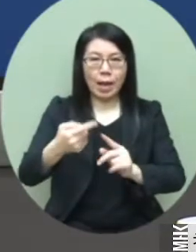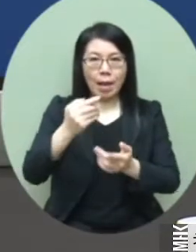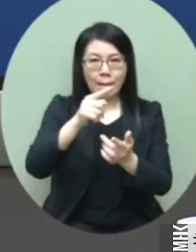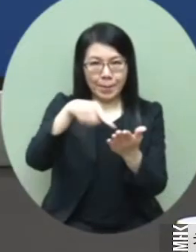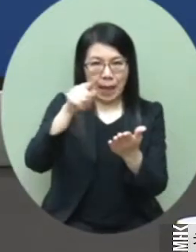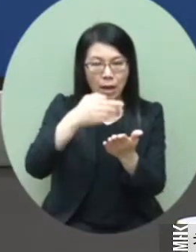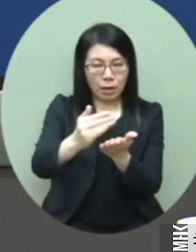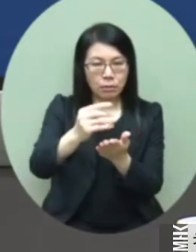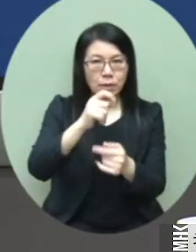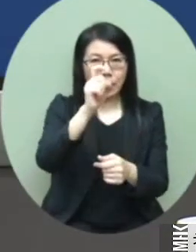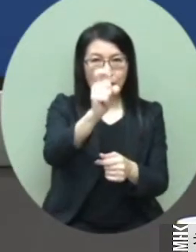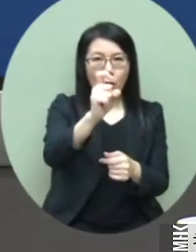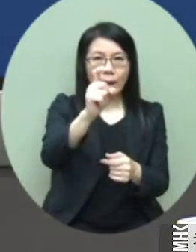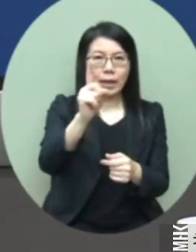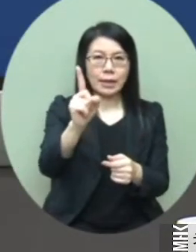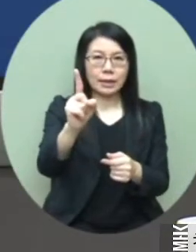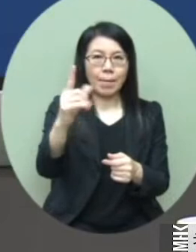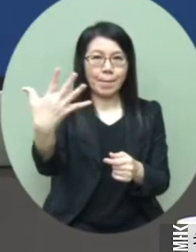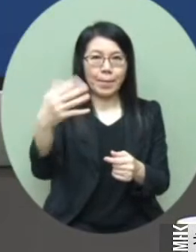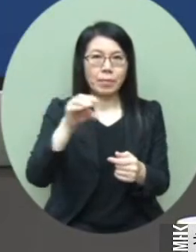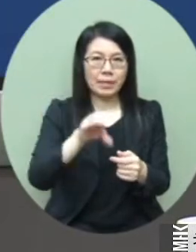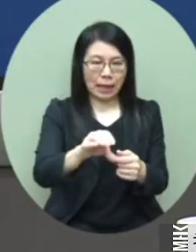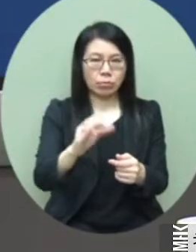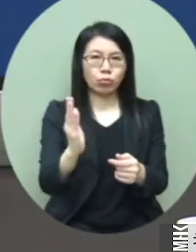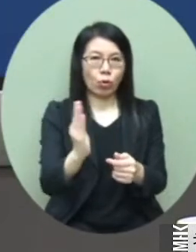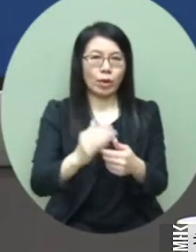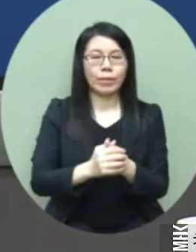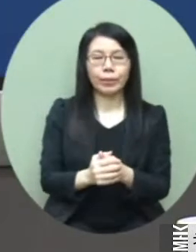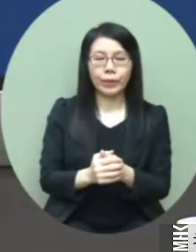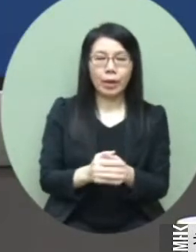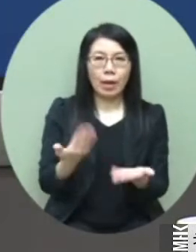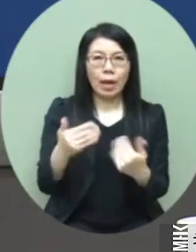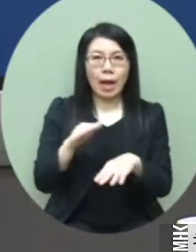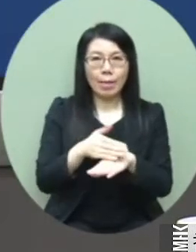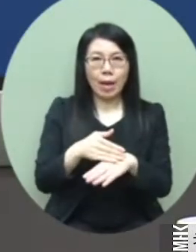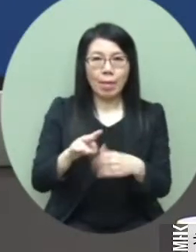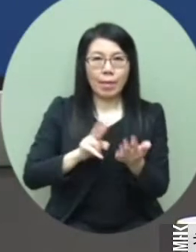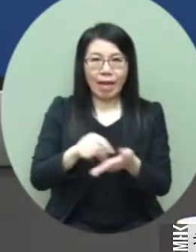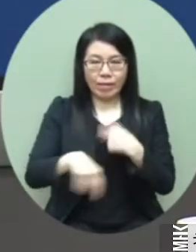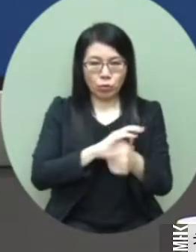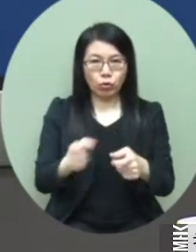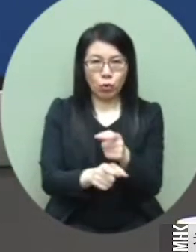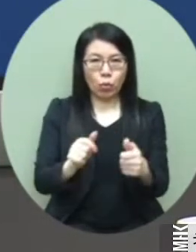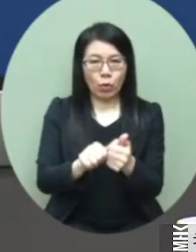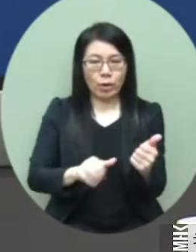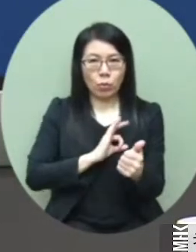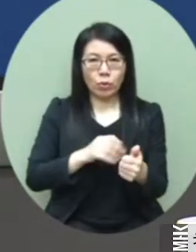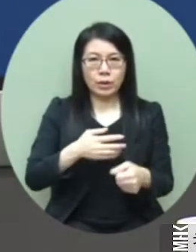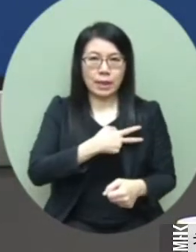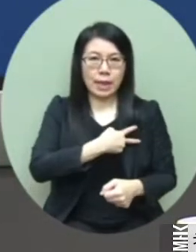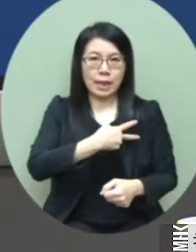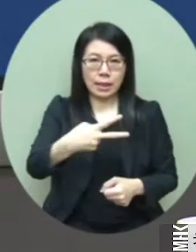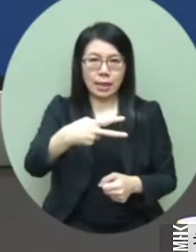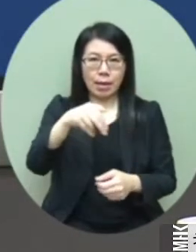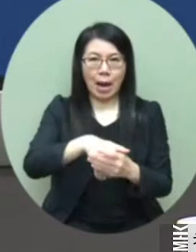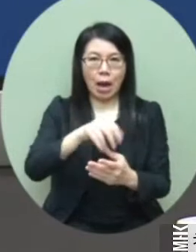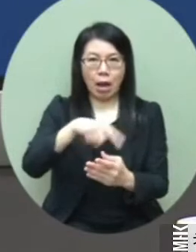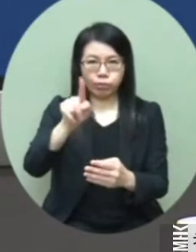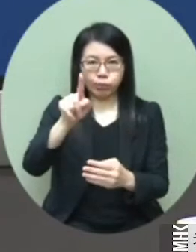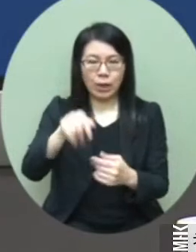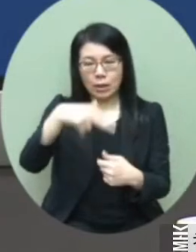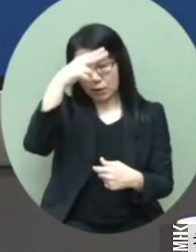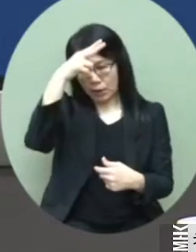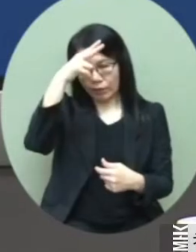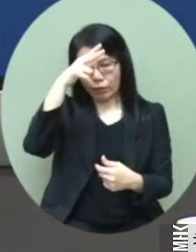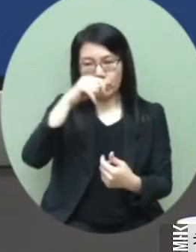was the ESS. We spent $91.5 billion. And on